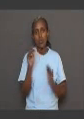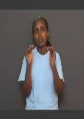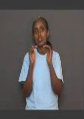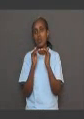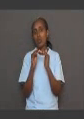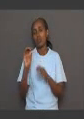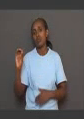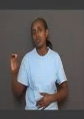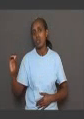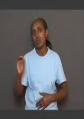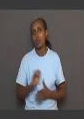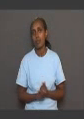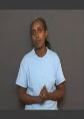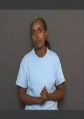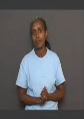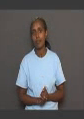equal 0.